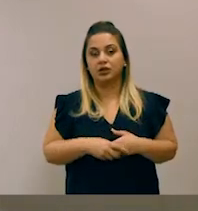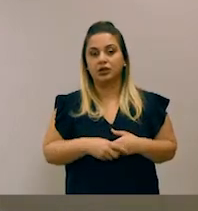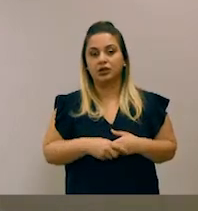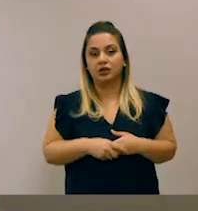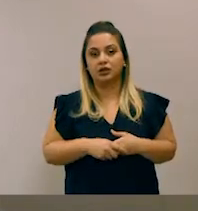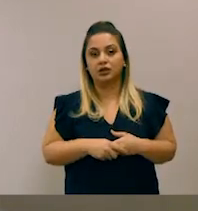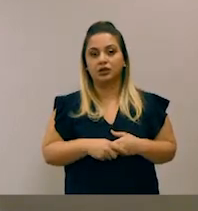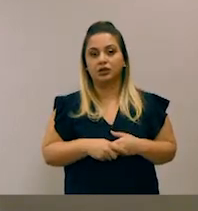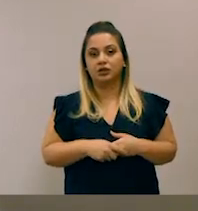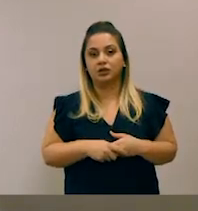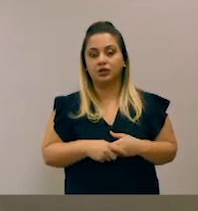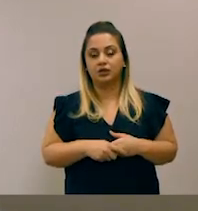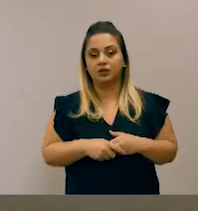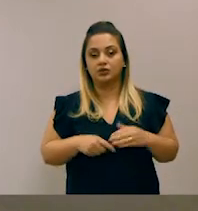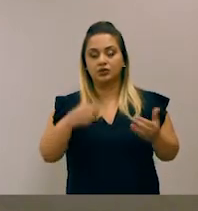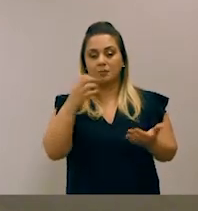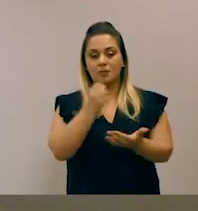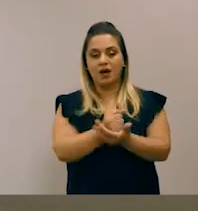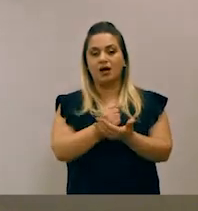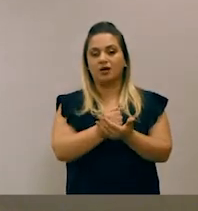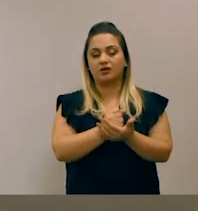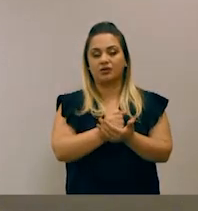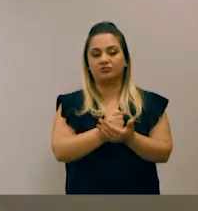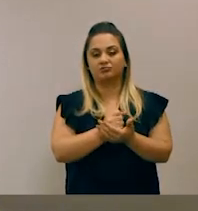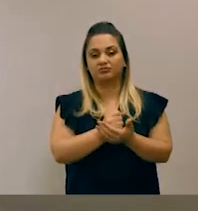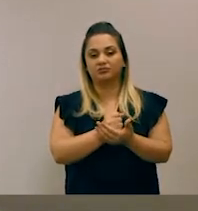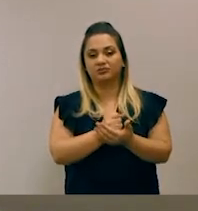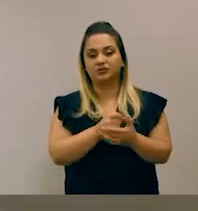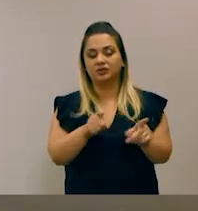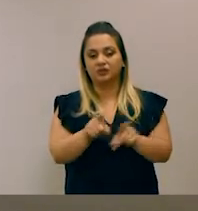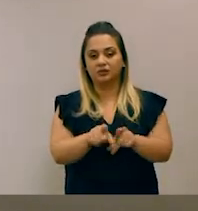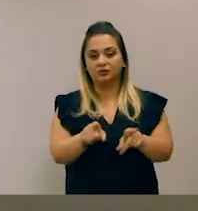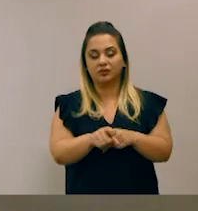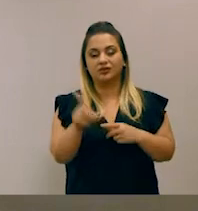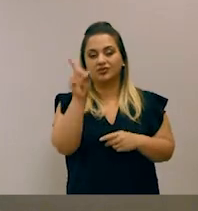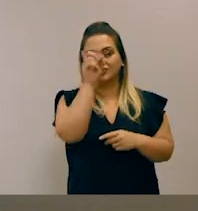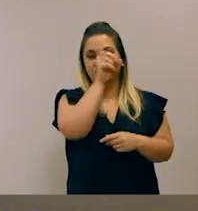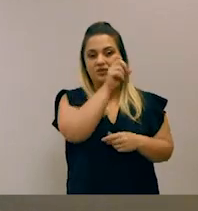all the brands of the agencies, things that really